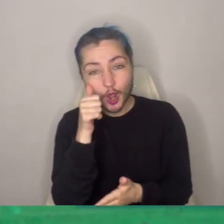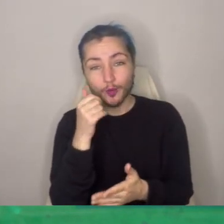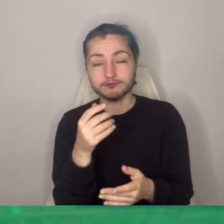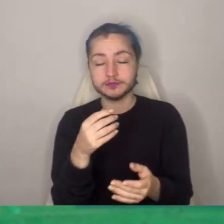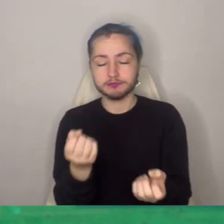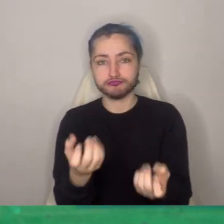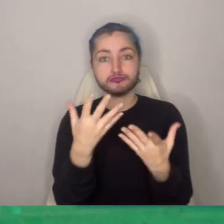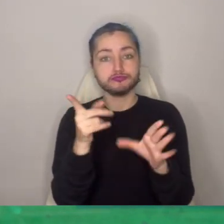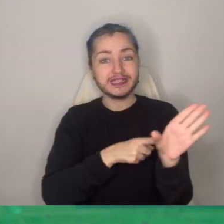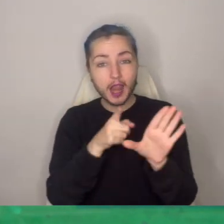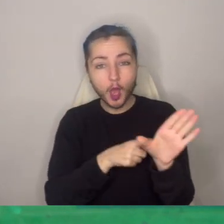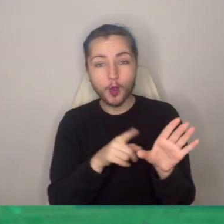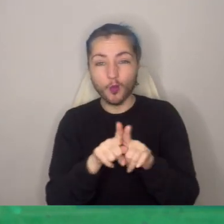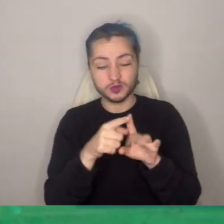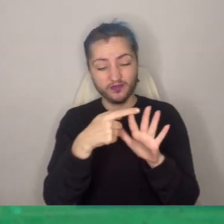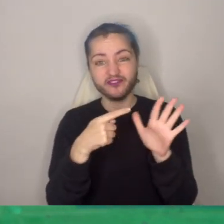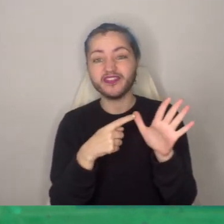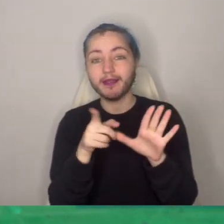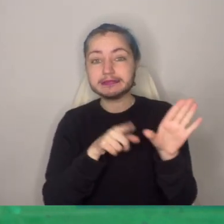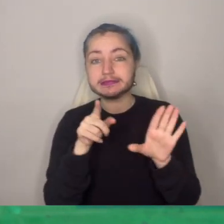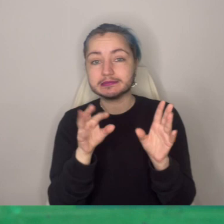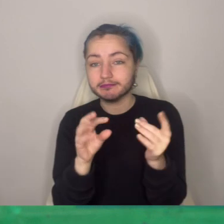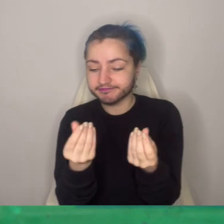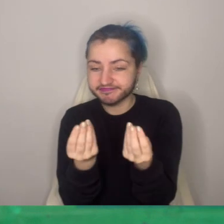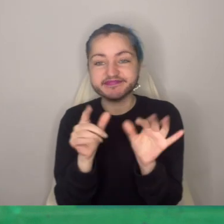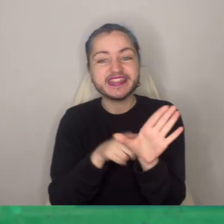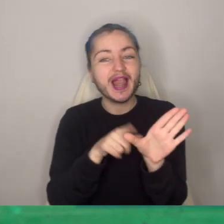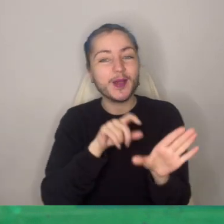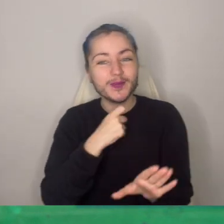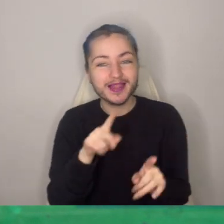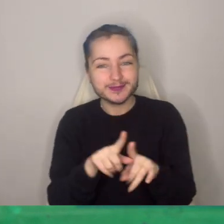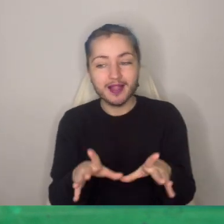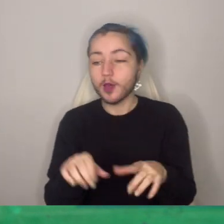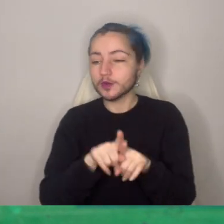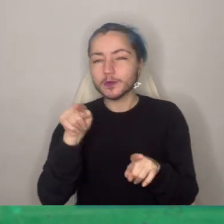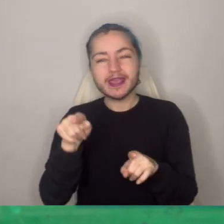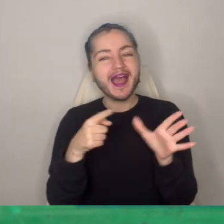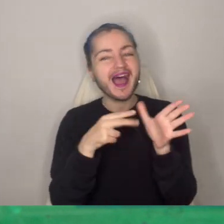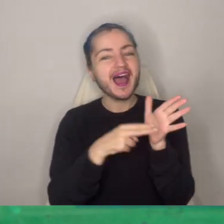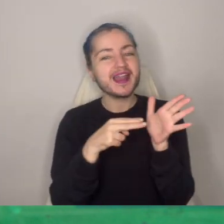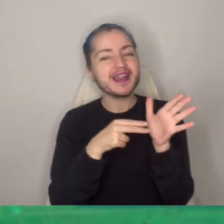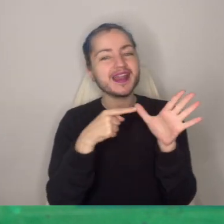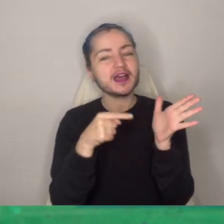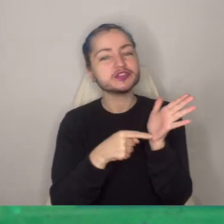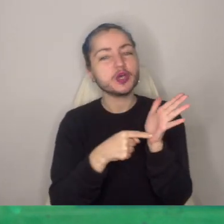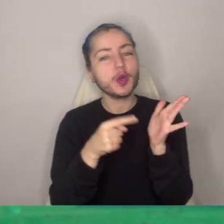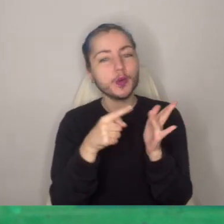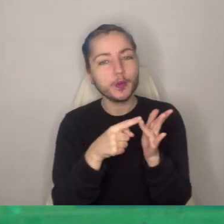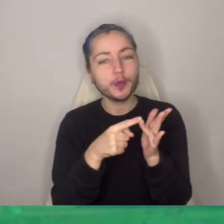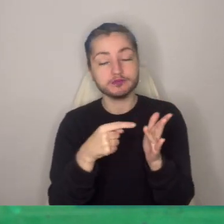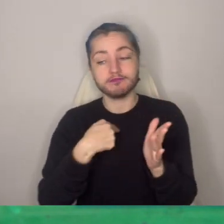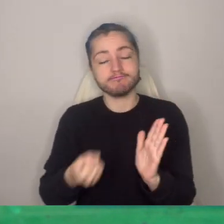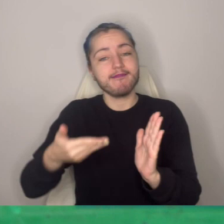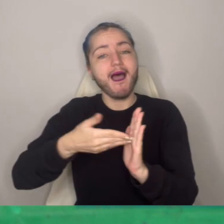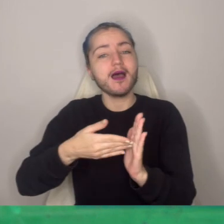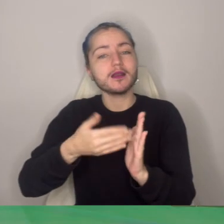well. I've also got some annatto, which I've quickly soaked with some warm water just to bring out the colour. So if you have your warm water